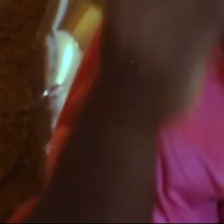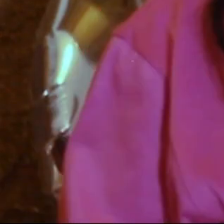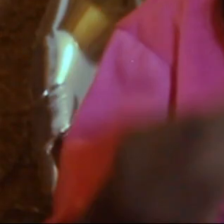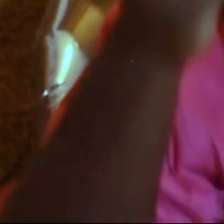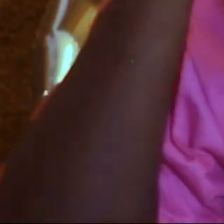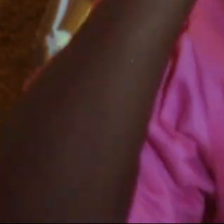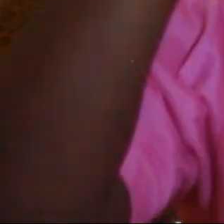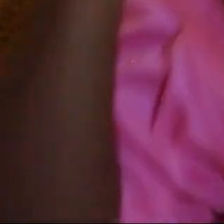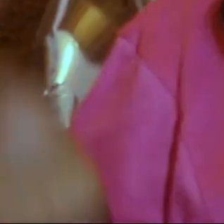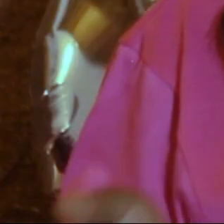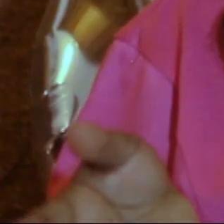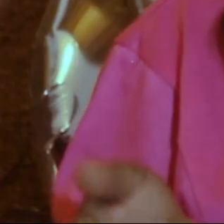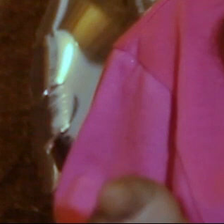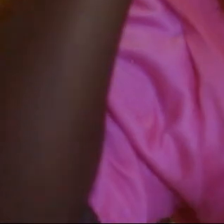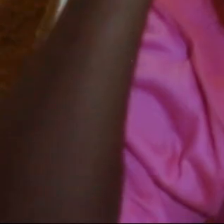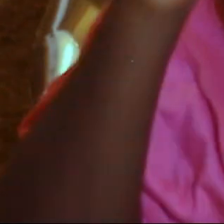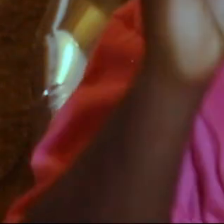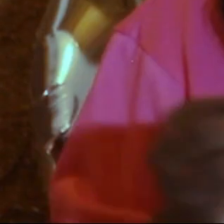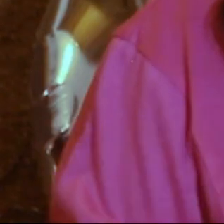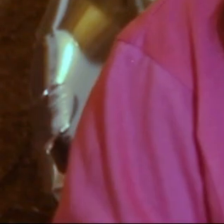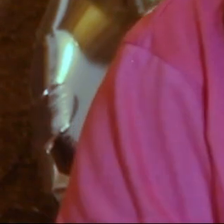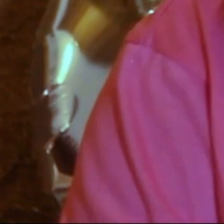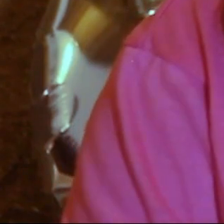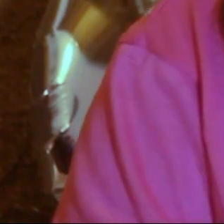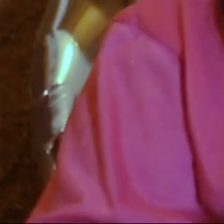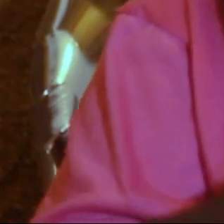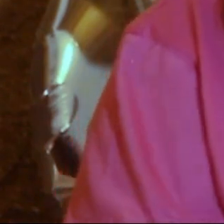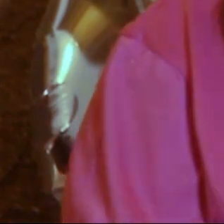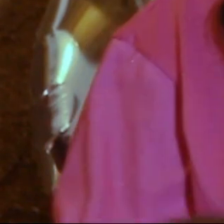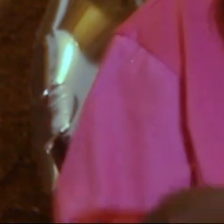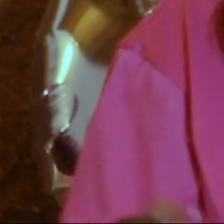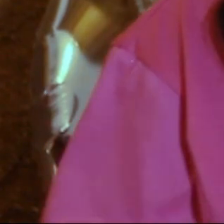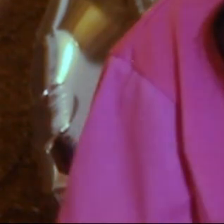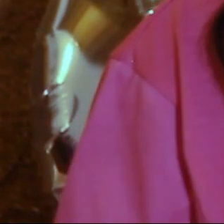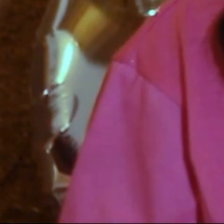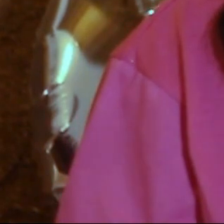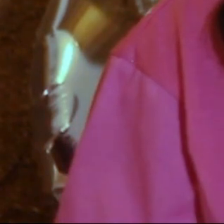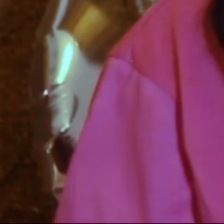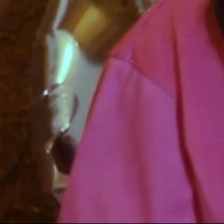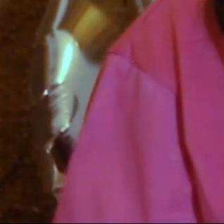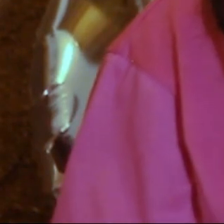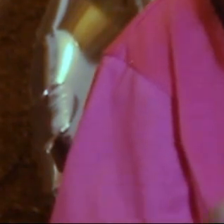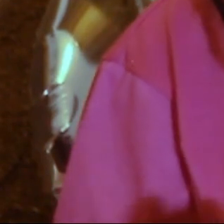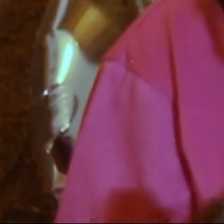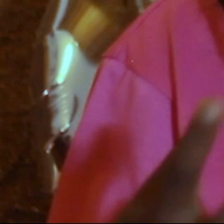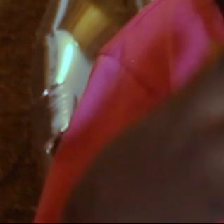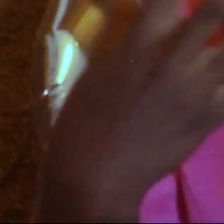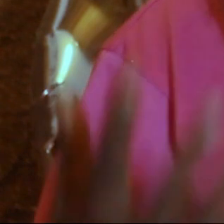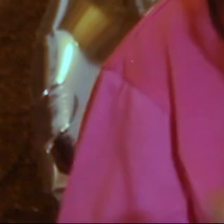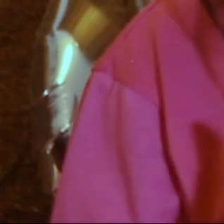it can be used to build a house, because the money is too much being wasted in just Pampers,